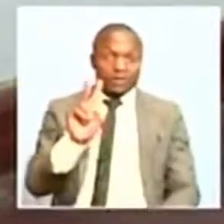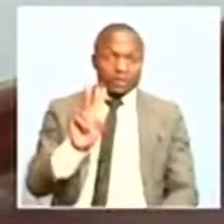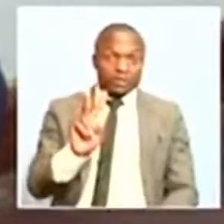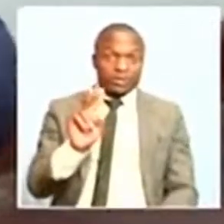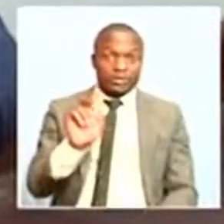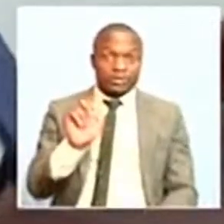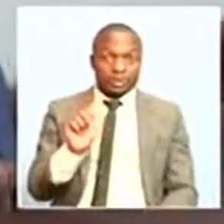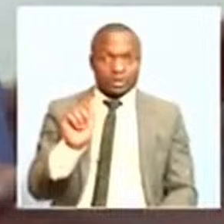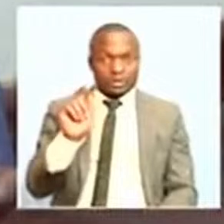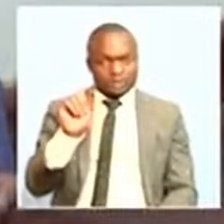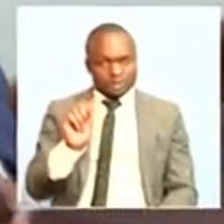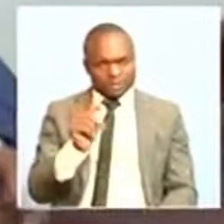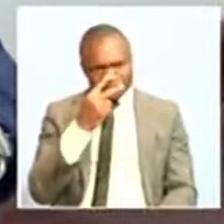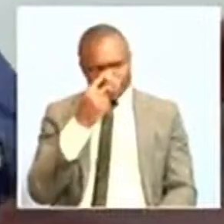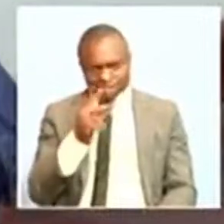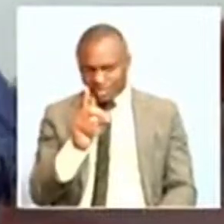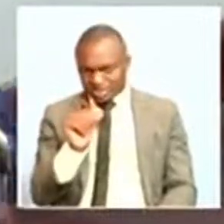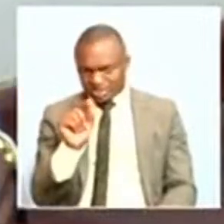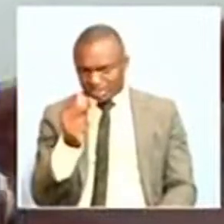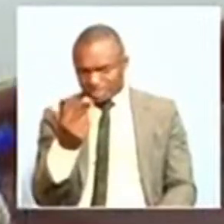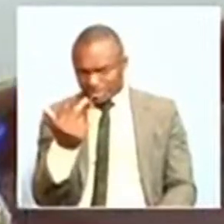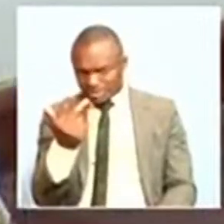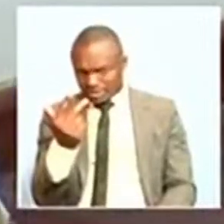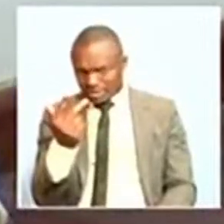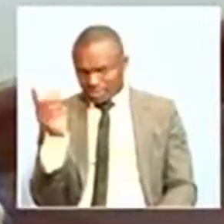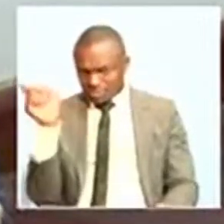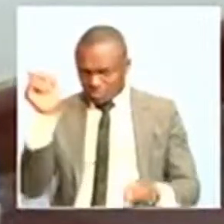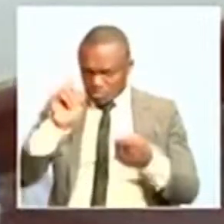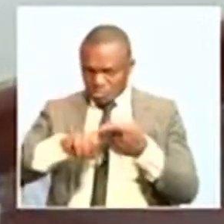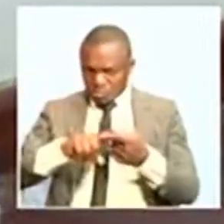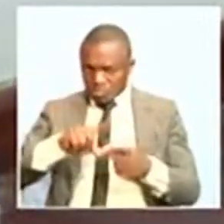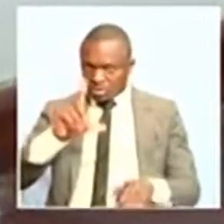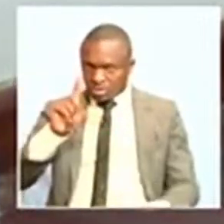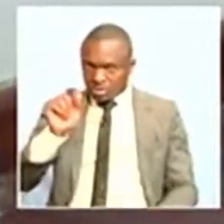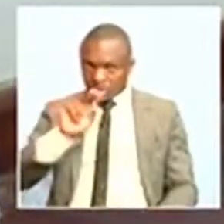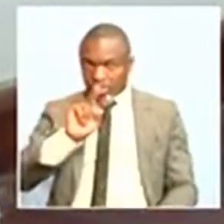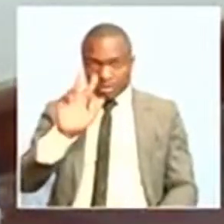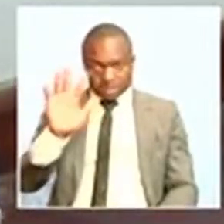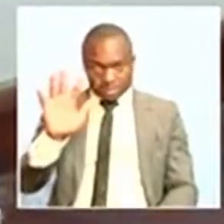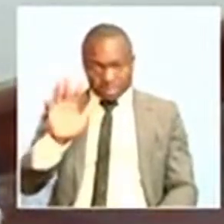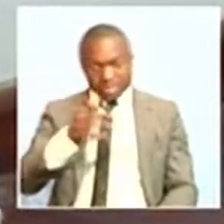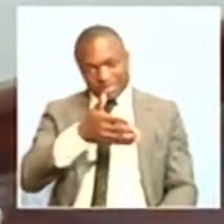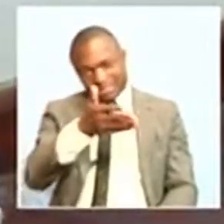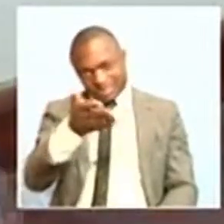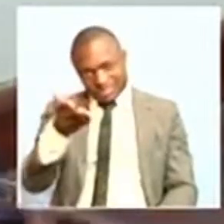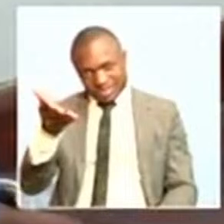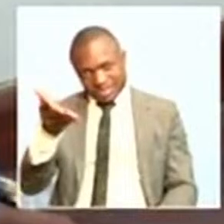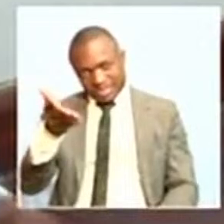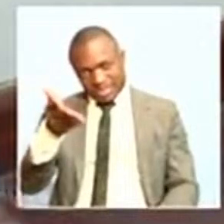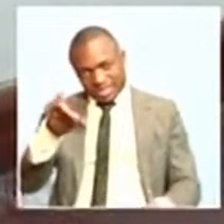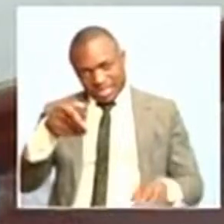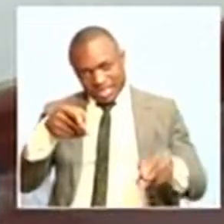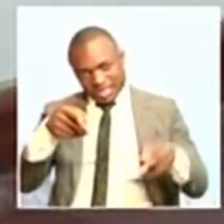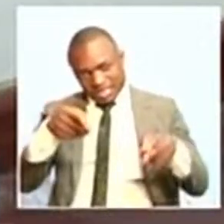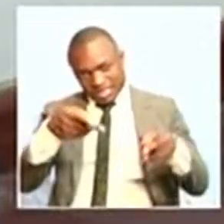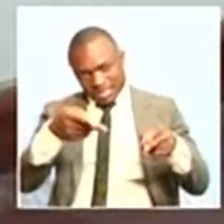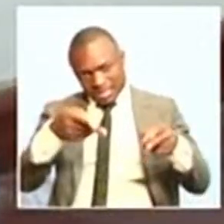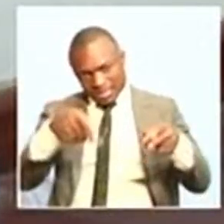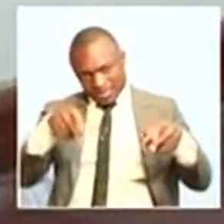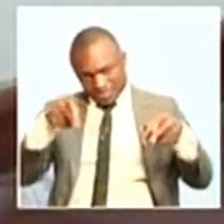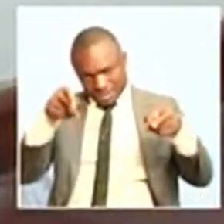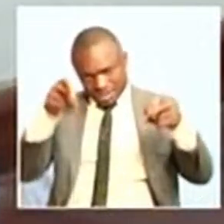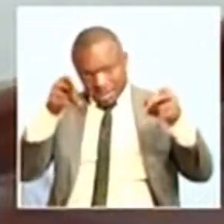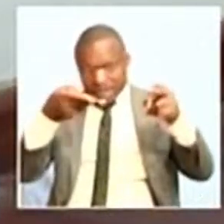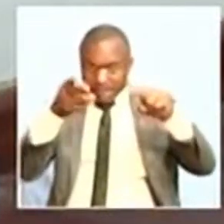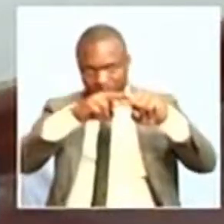have noted that from 2013 up until 2025, there has been an upward trajectory in terms